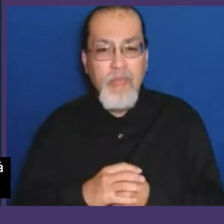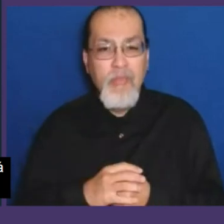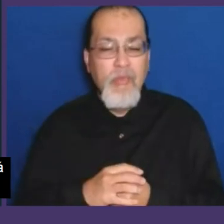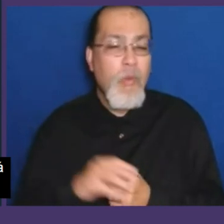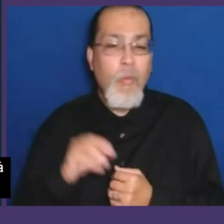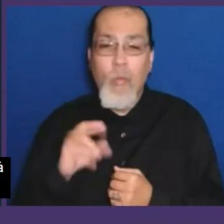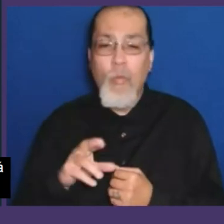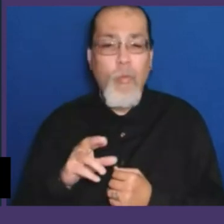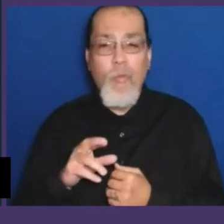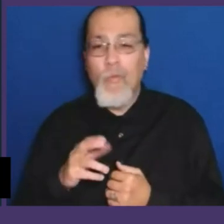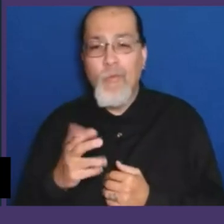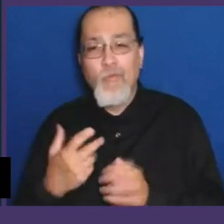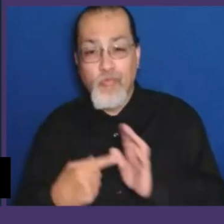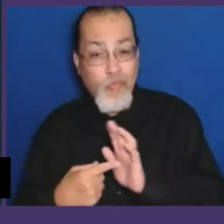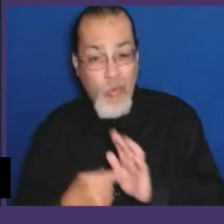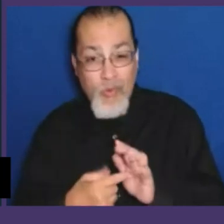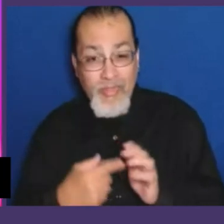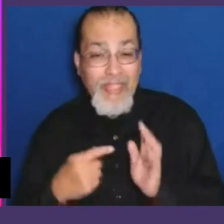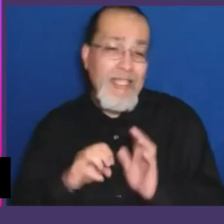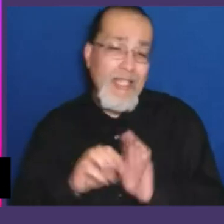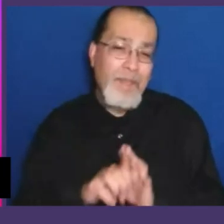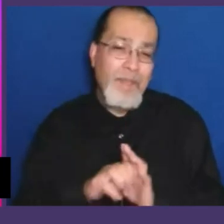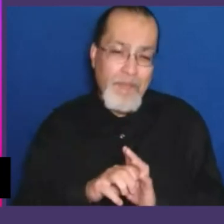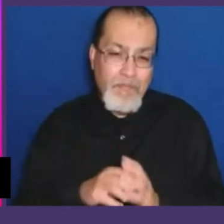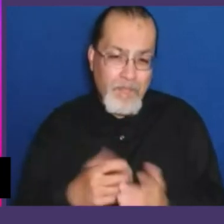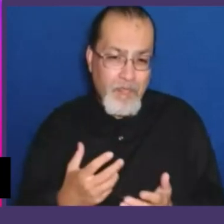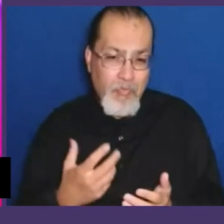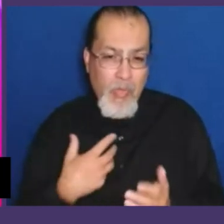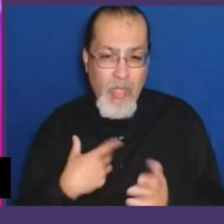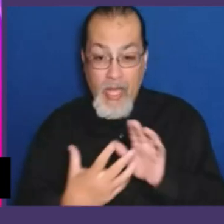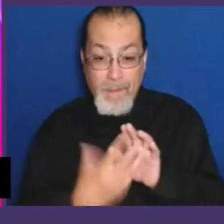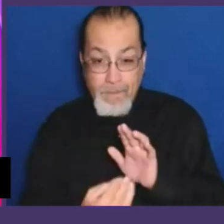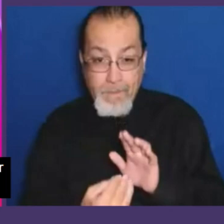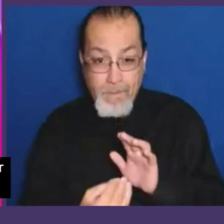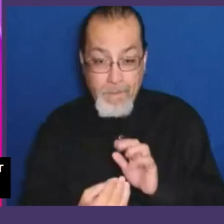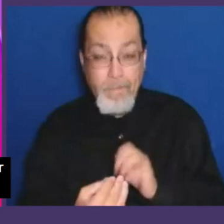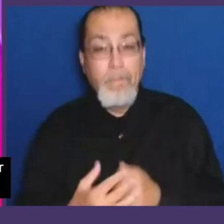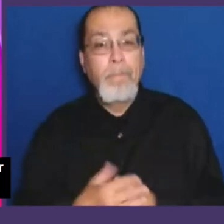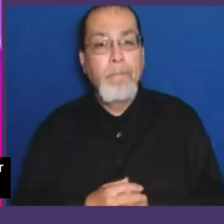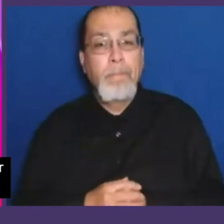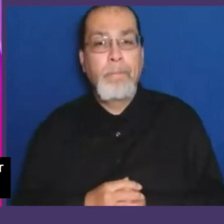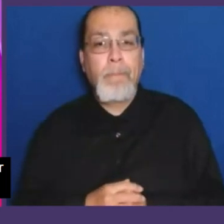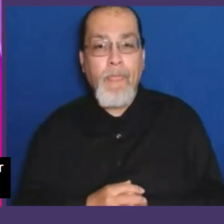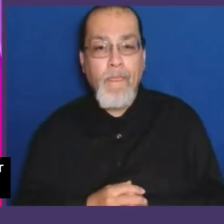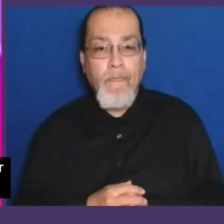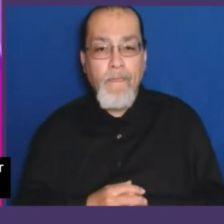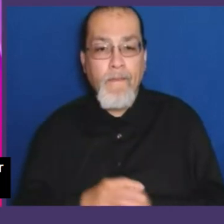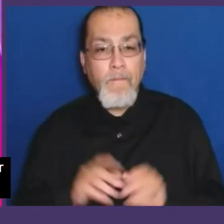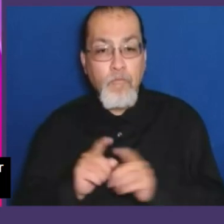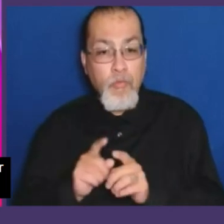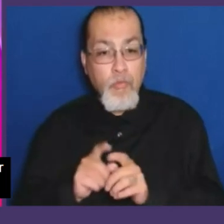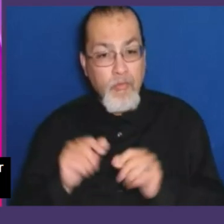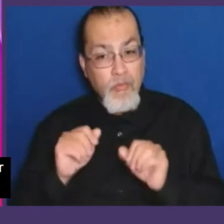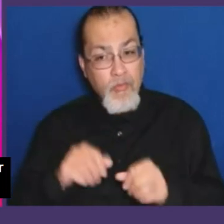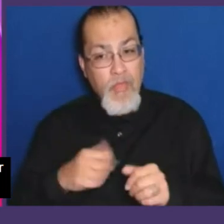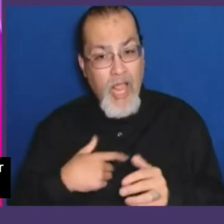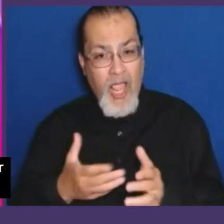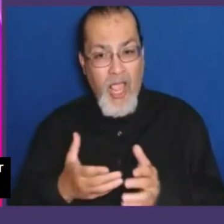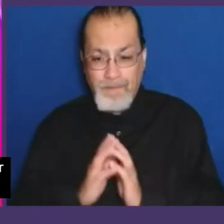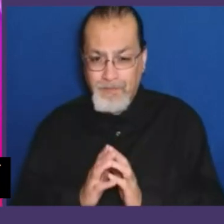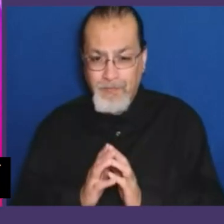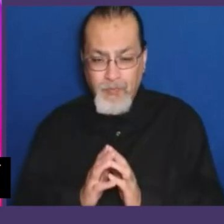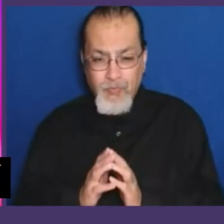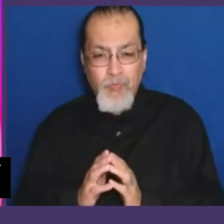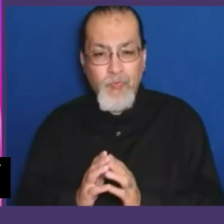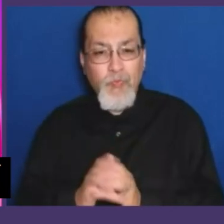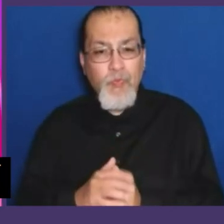out better in terms of its evaluation. Additionally, you can elicit this kind of behavior from the transformer by saying, let's think step by step, because